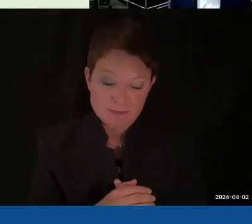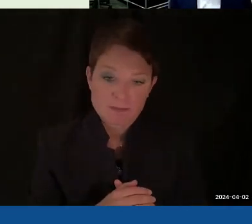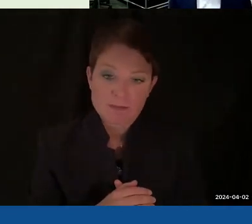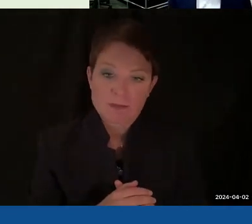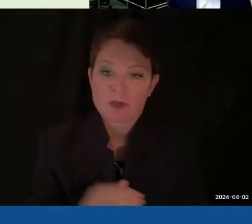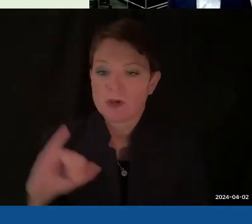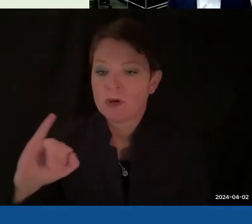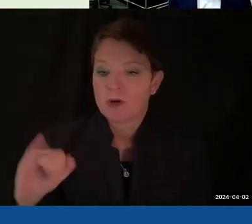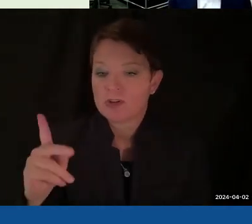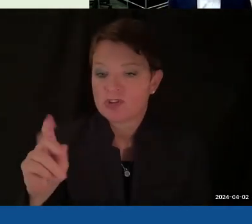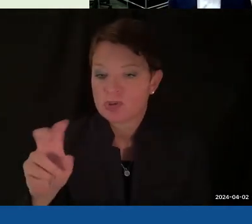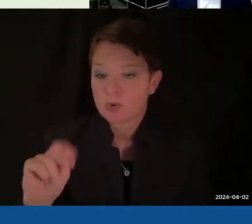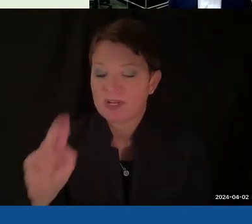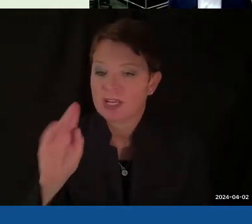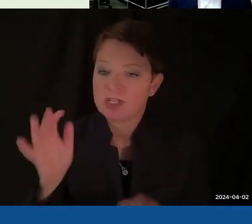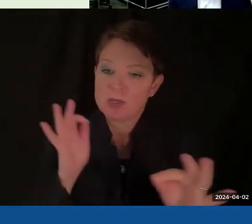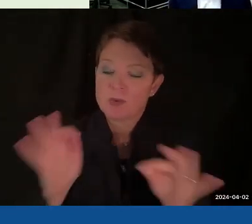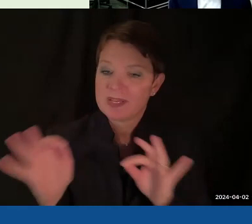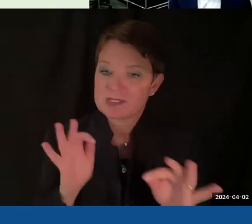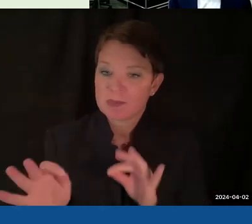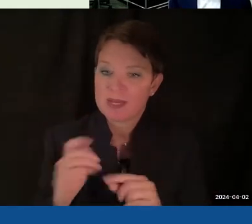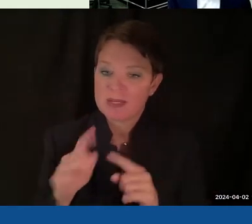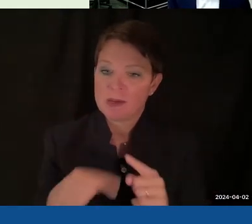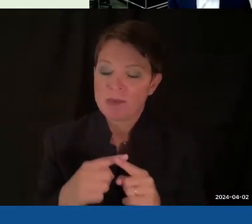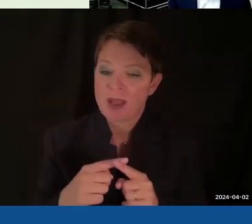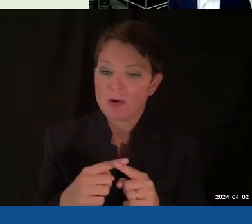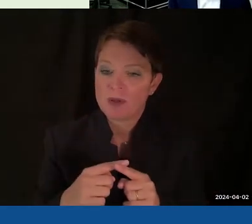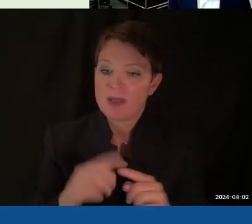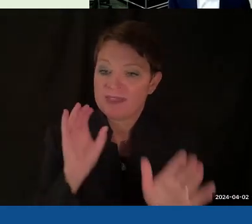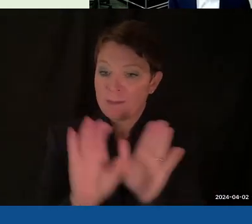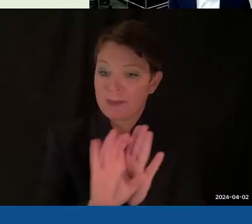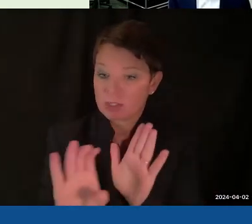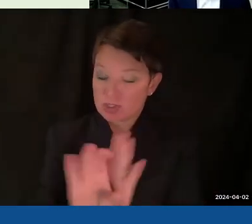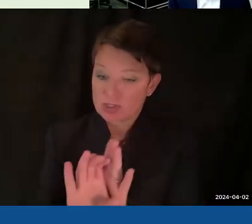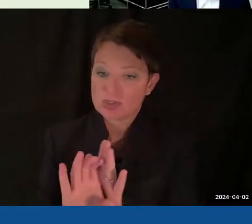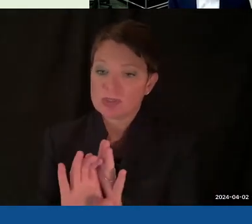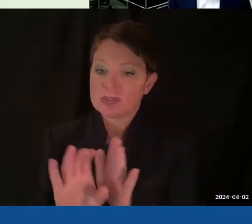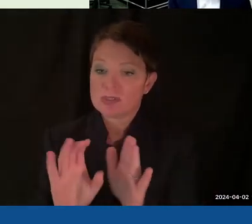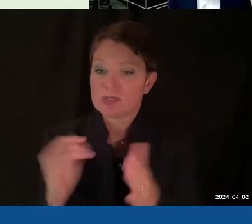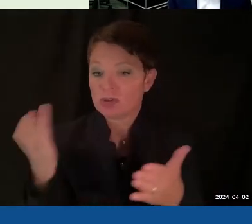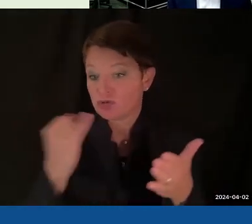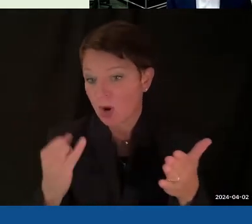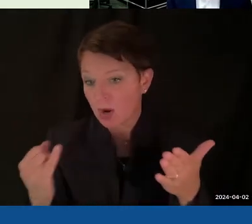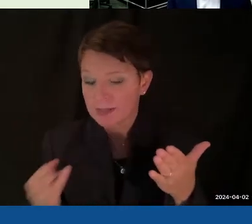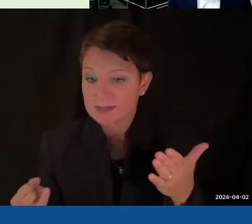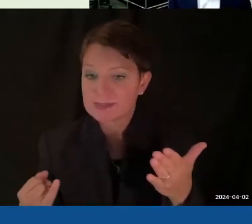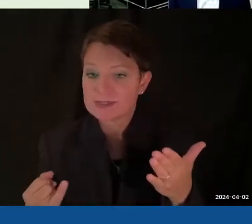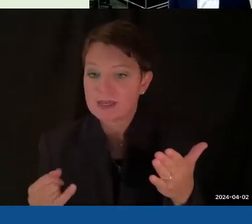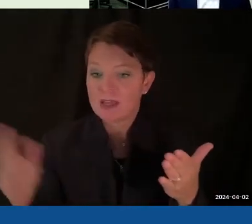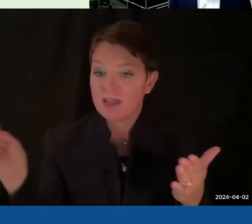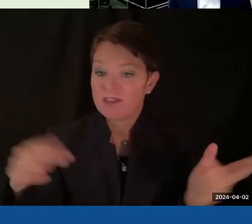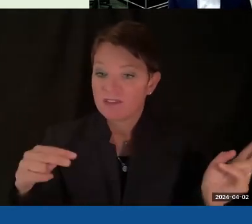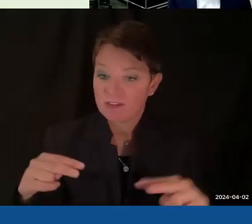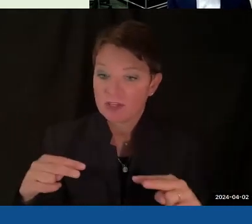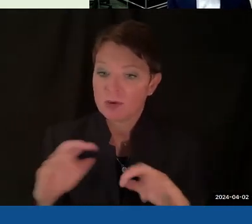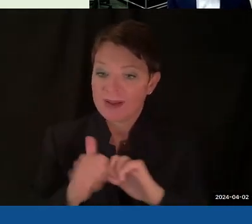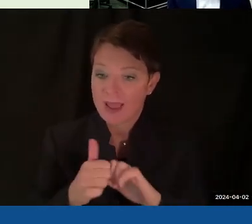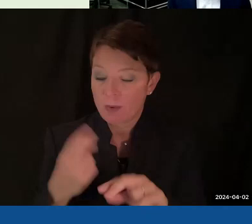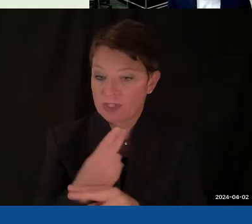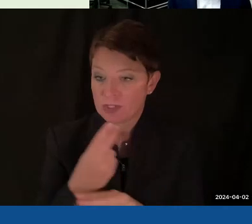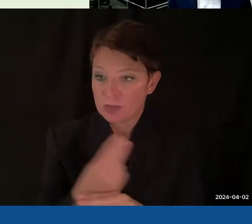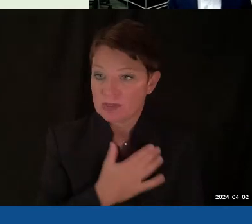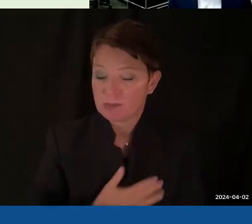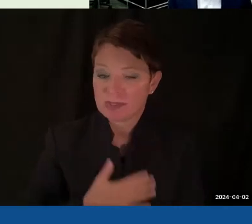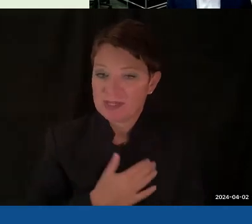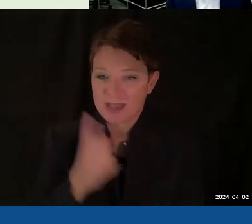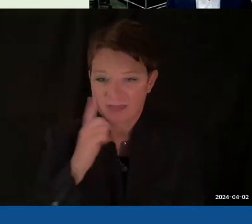Jordan, can you speak to the comment about the renderings and just kind of the view and how that's used? Because I